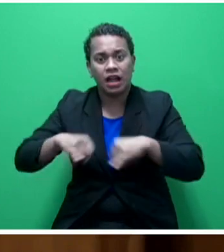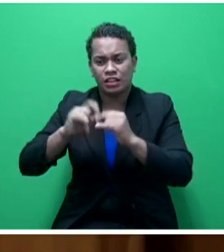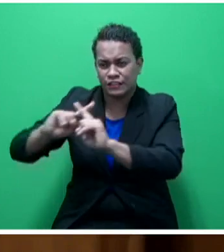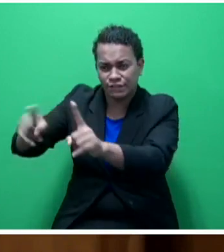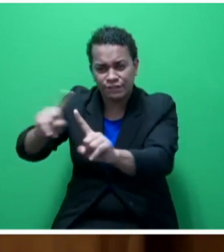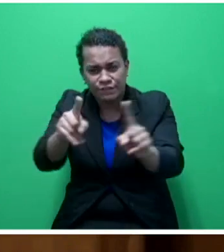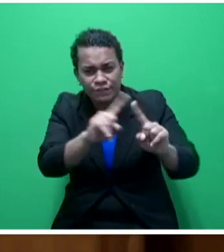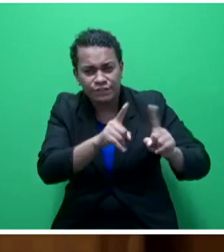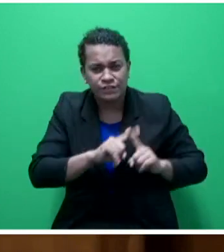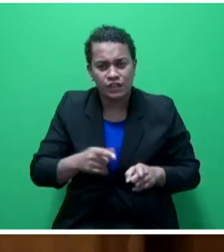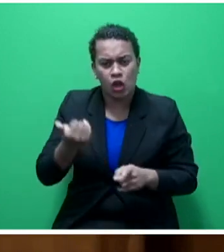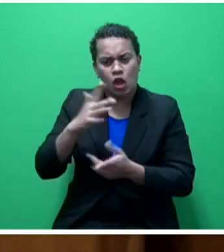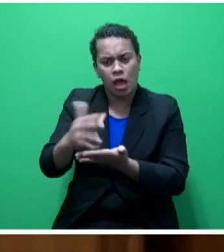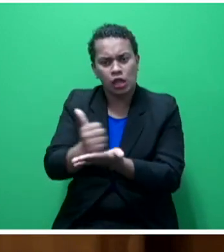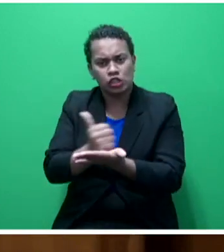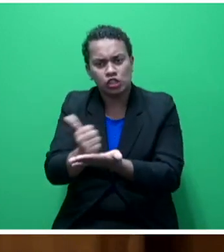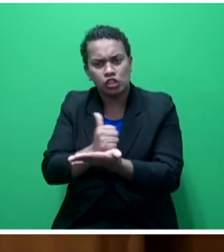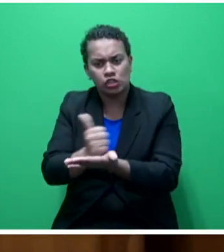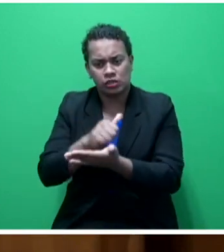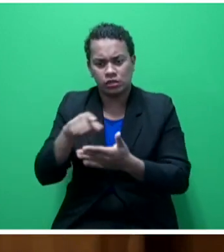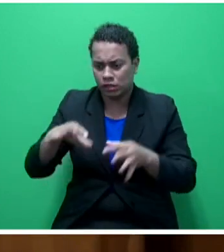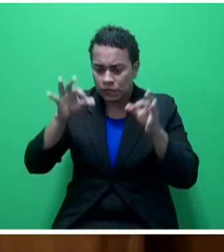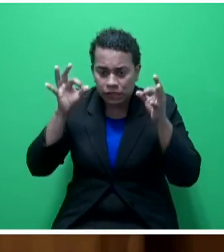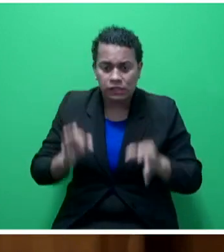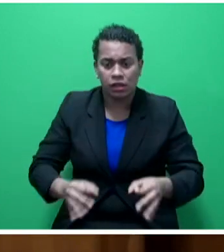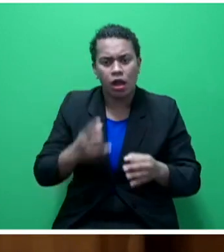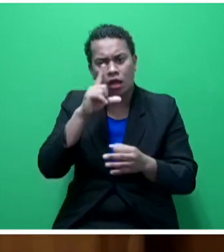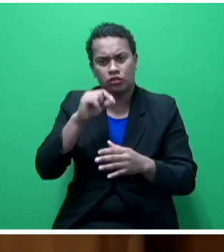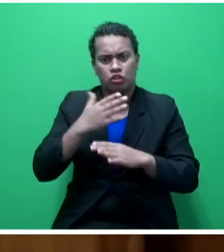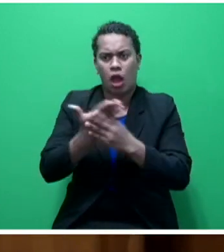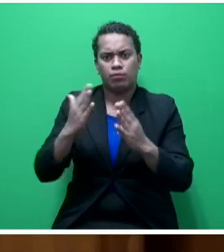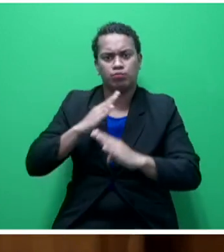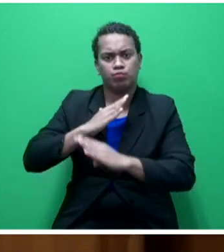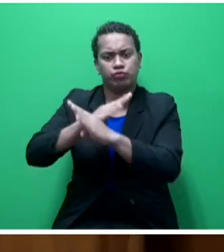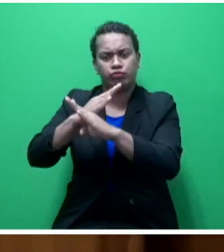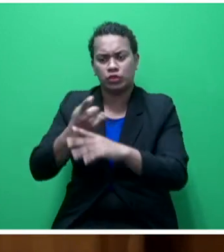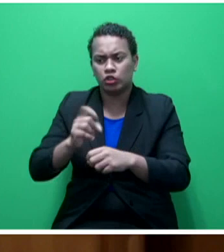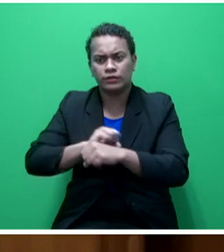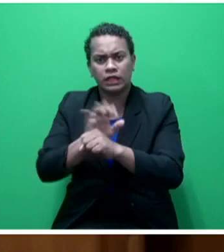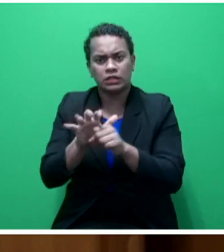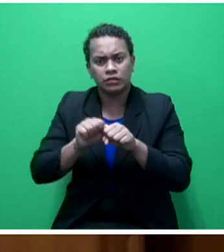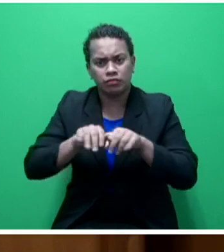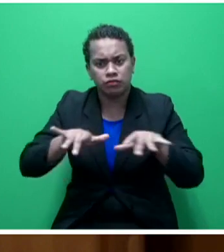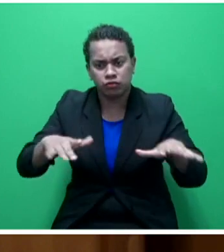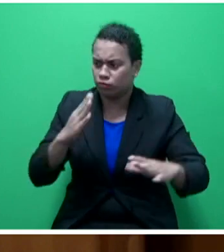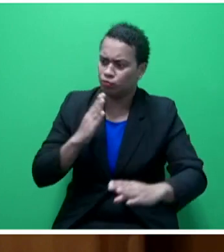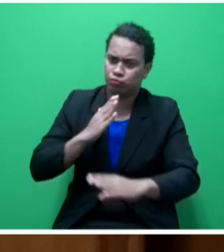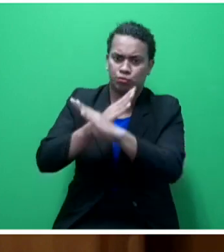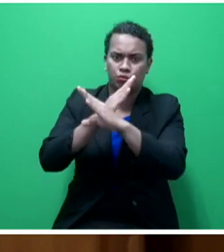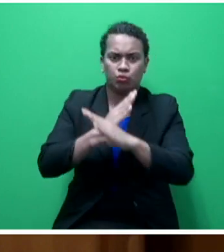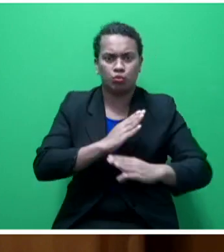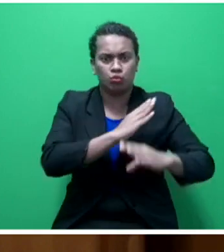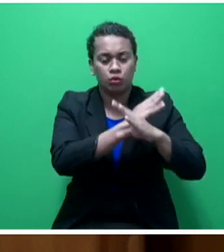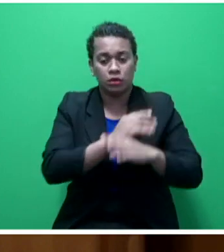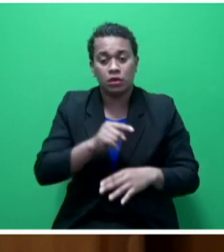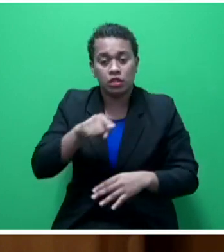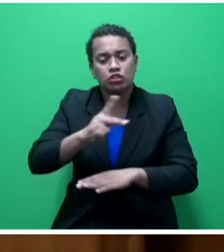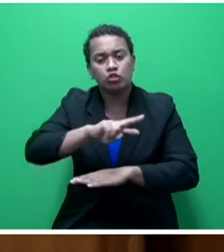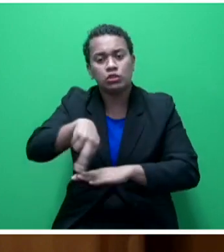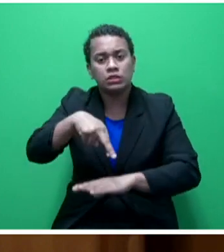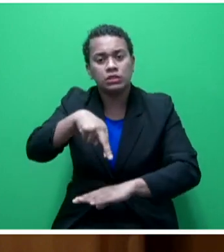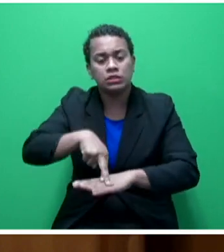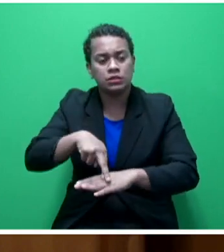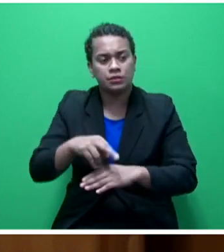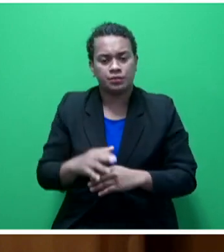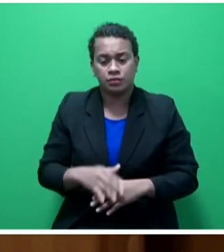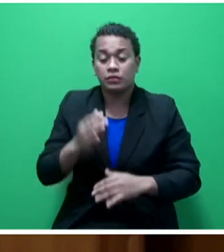action to prevent the spread of COVID-19 in the Pacific region. On international